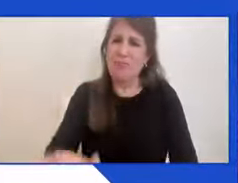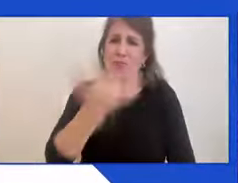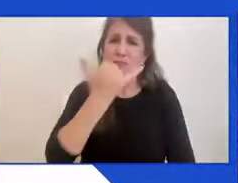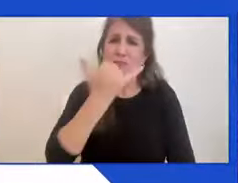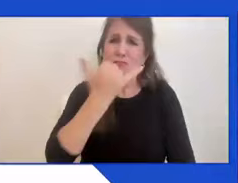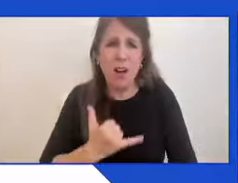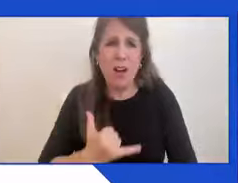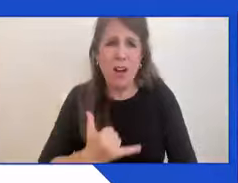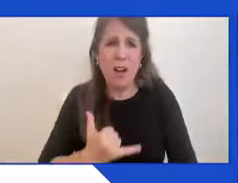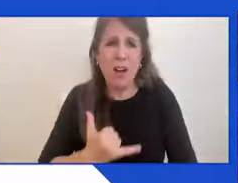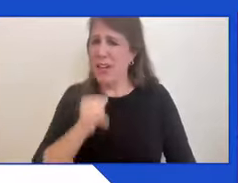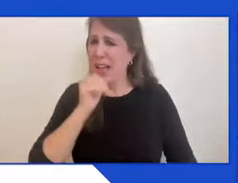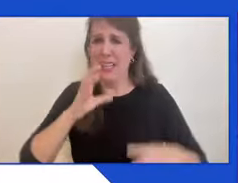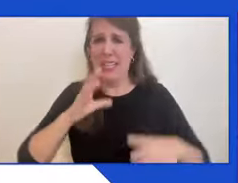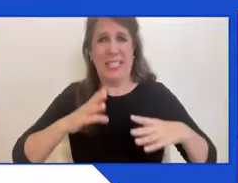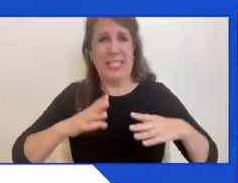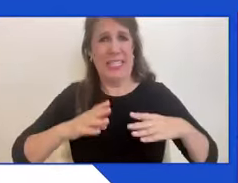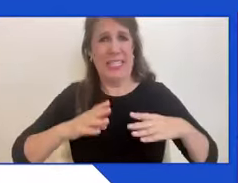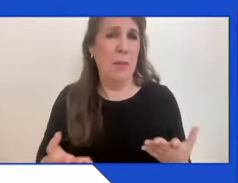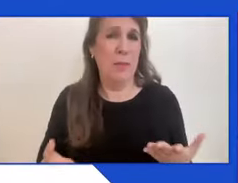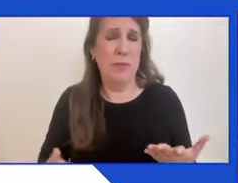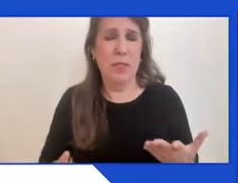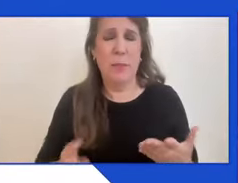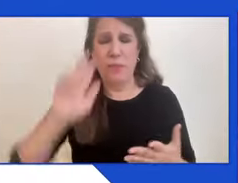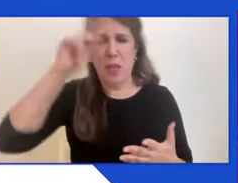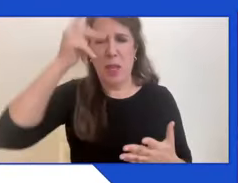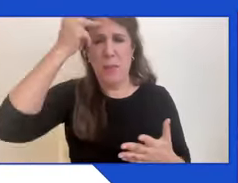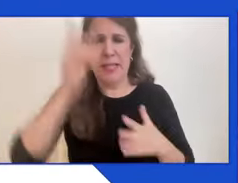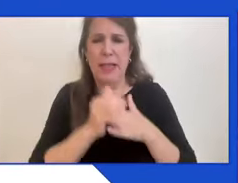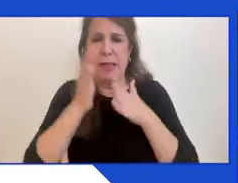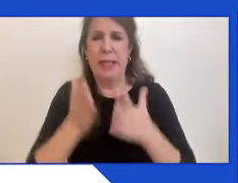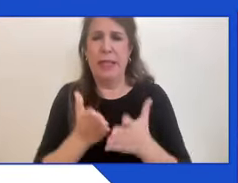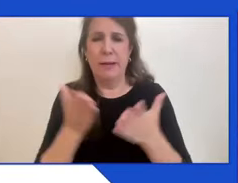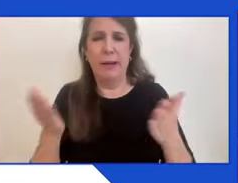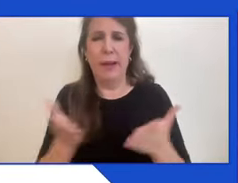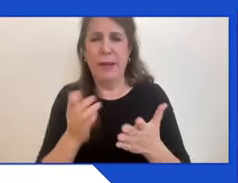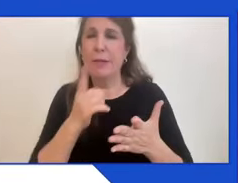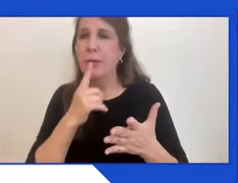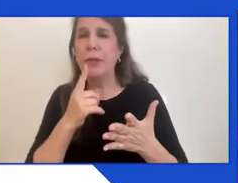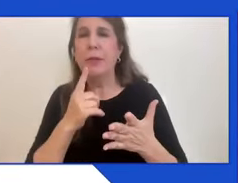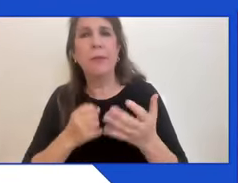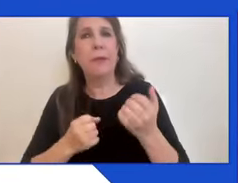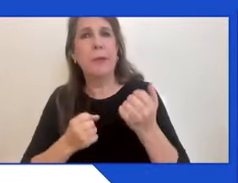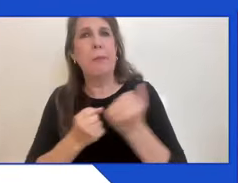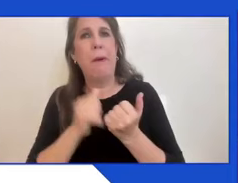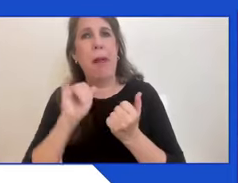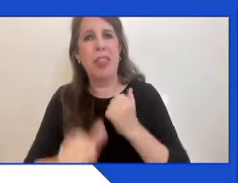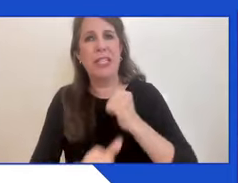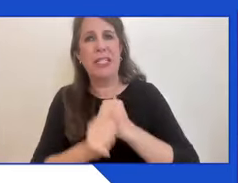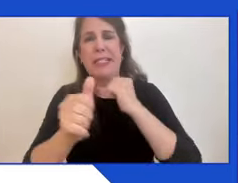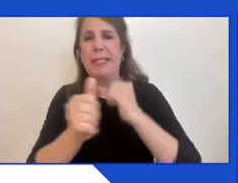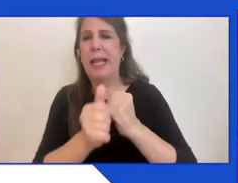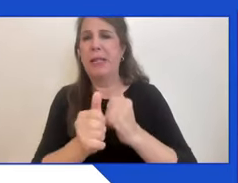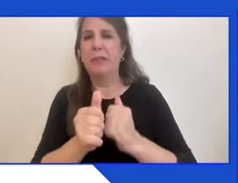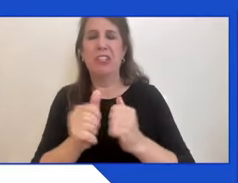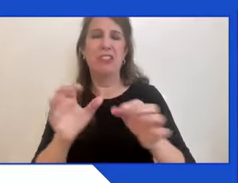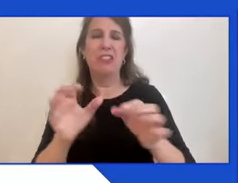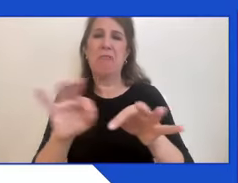It is unacceptable for any political leader in this nation to give credence to this dangerous rhetoric.